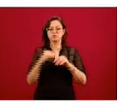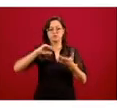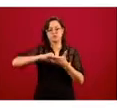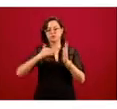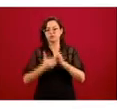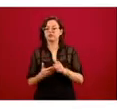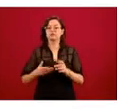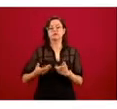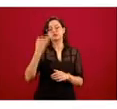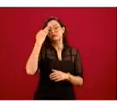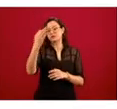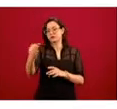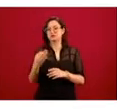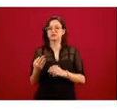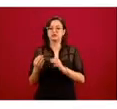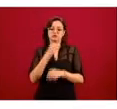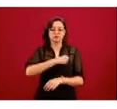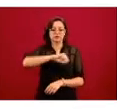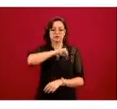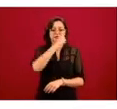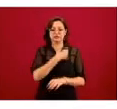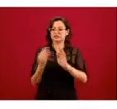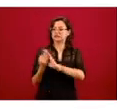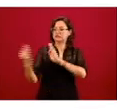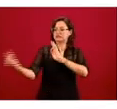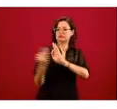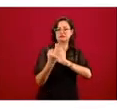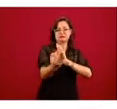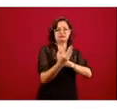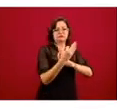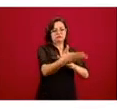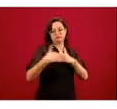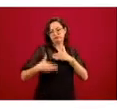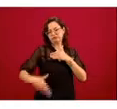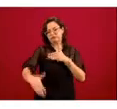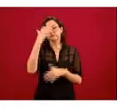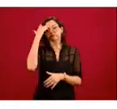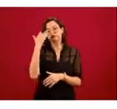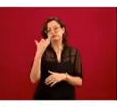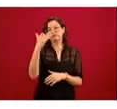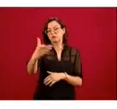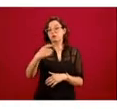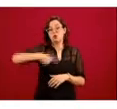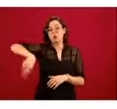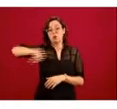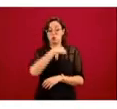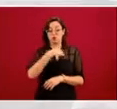presented at least one or more confirmed cases.